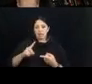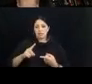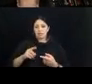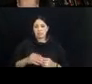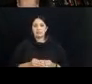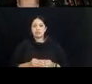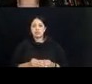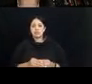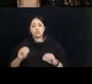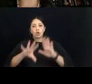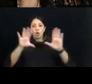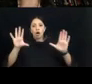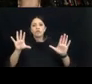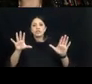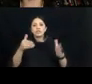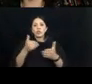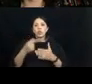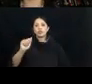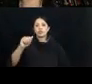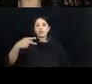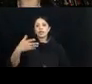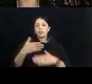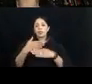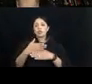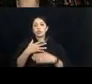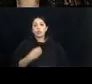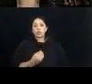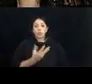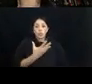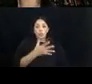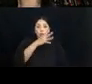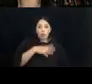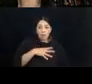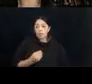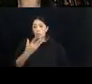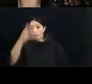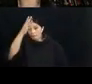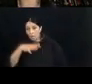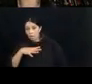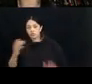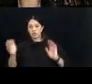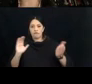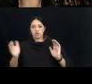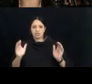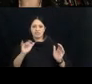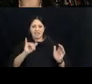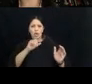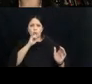there's obviously a closer gap between white women and white males versus the solid orange line